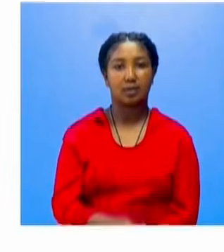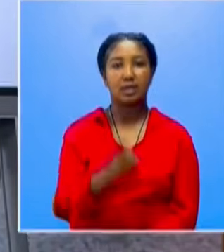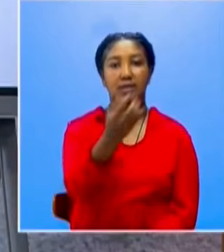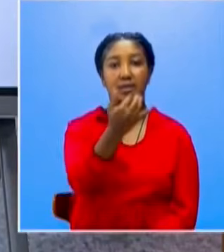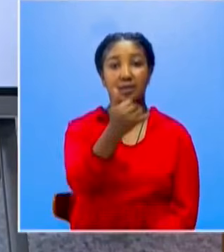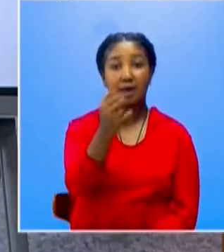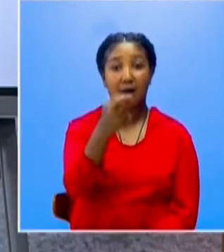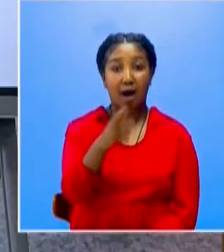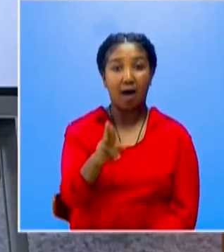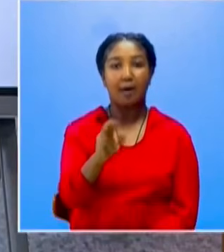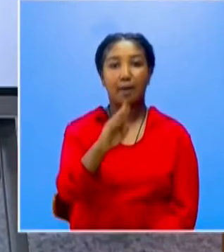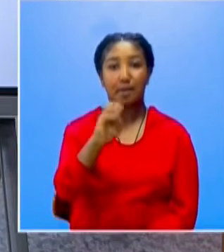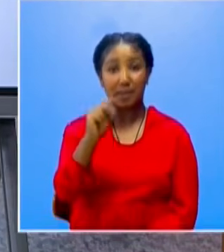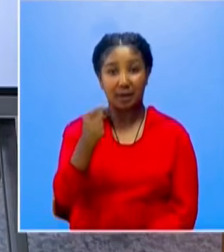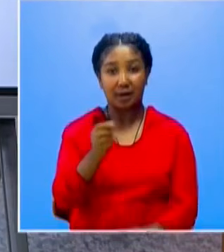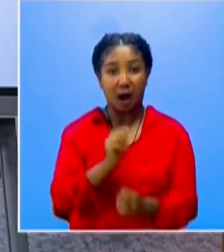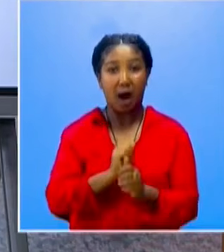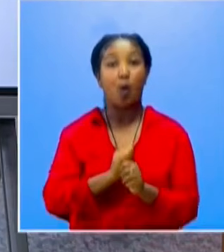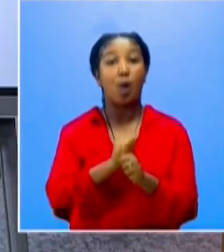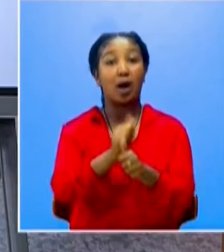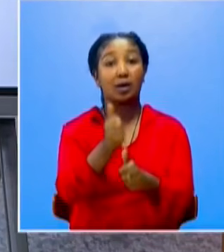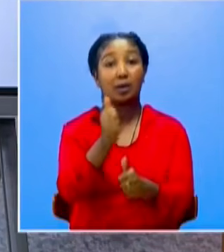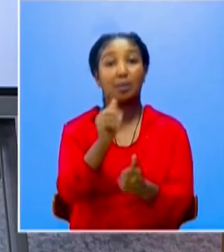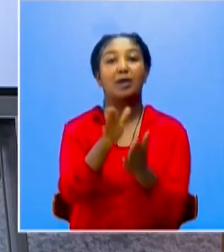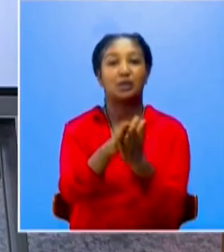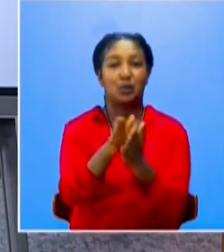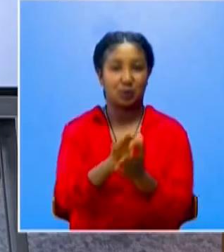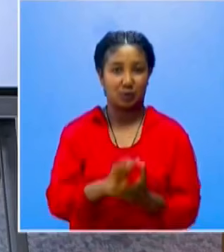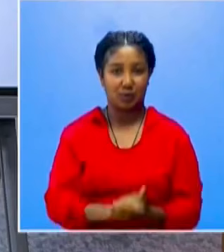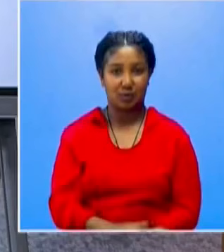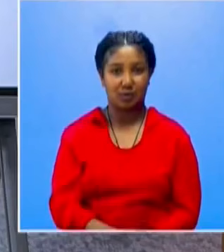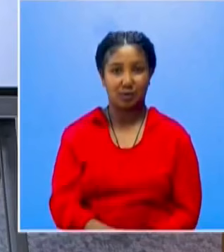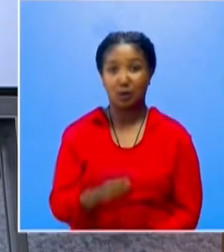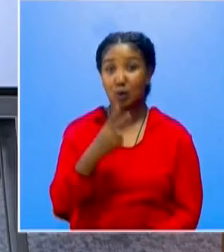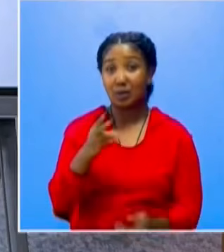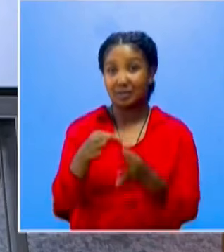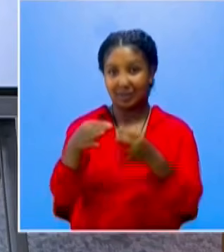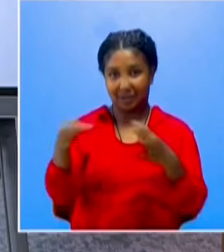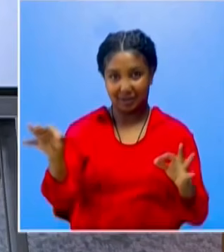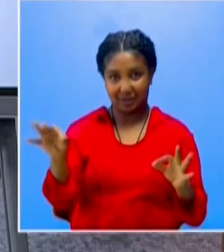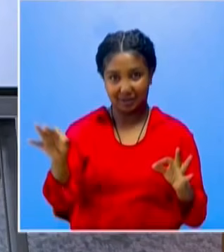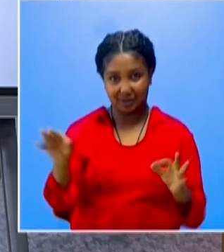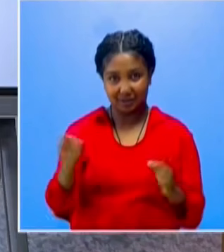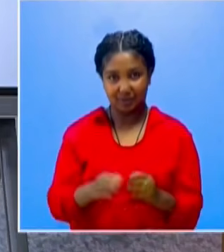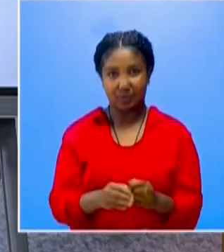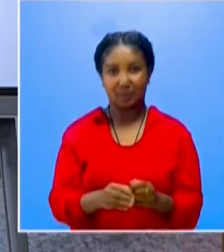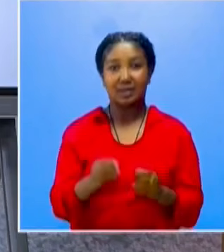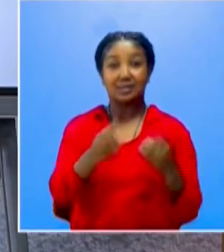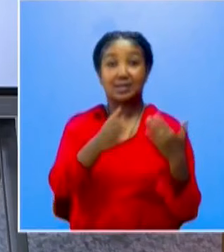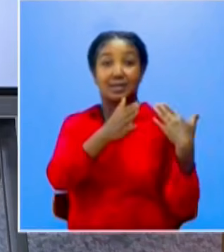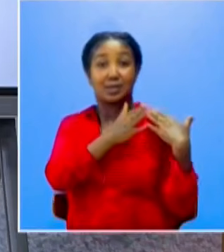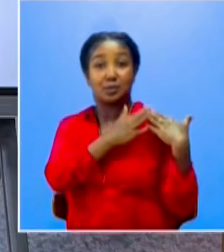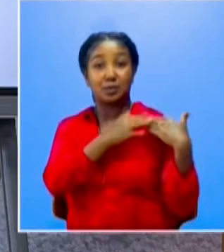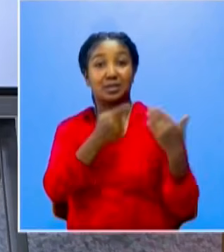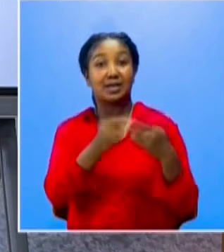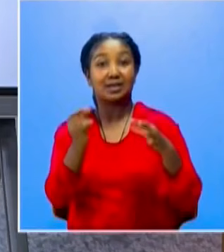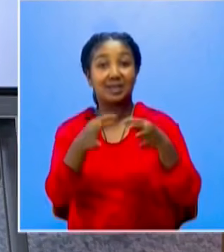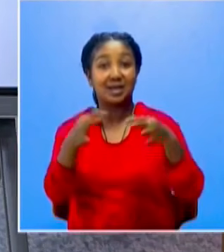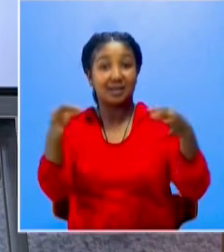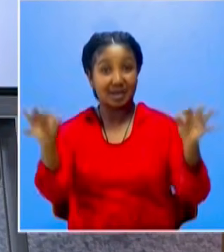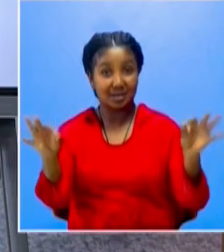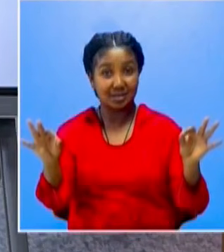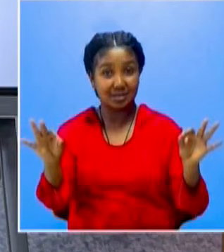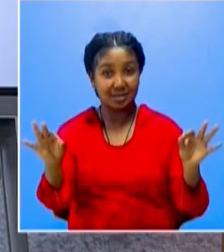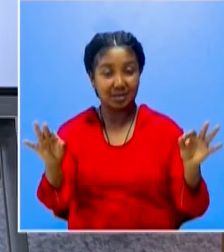They are being awarded by the school. Look at this sentence. The subject of this sentence